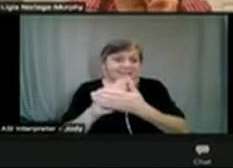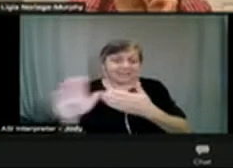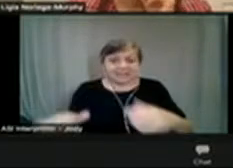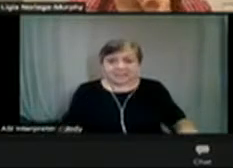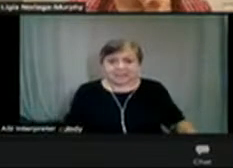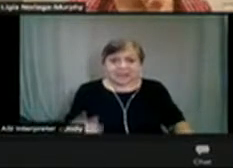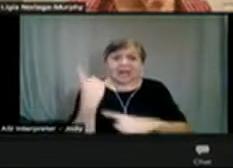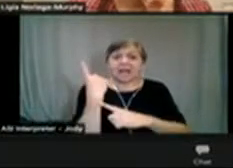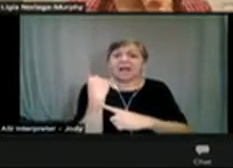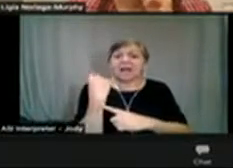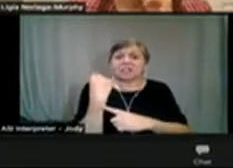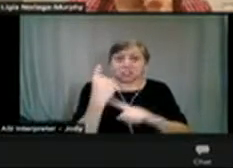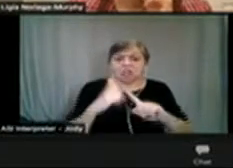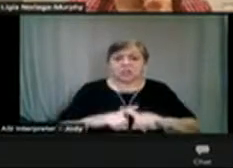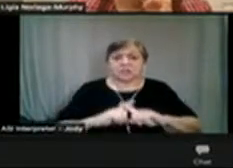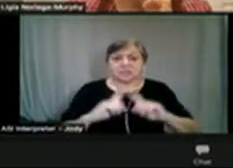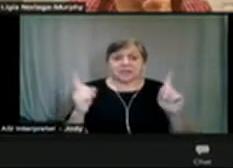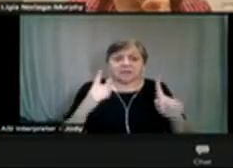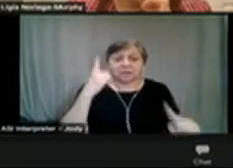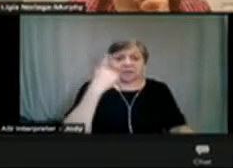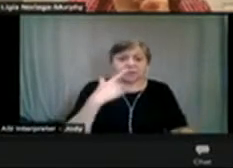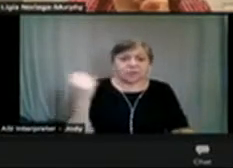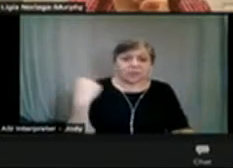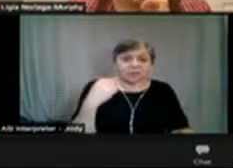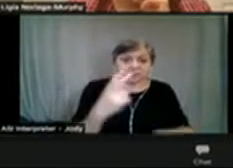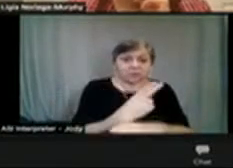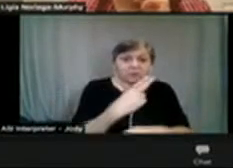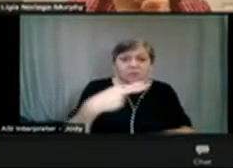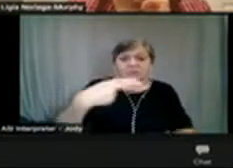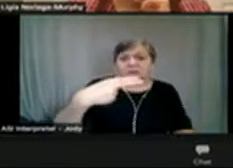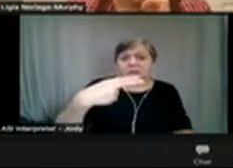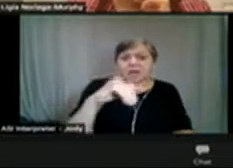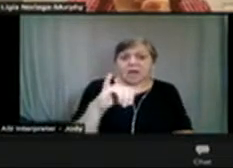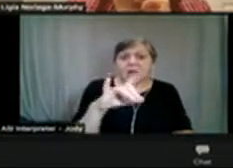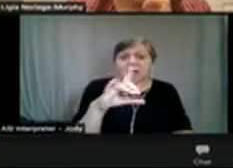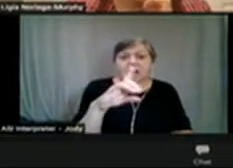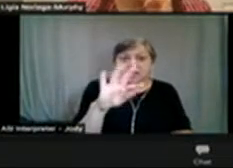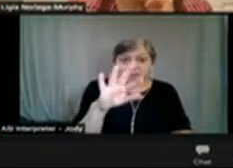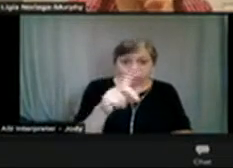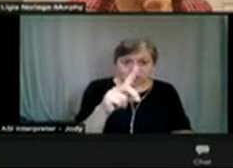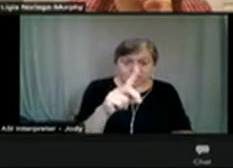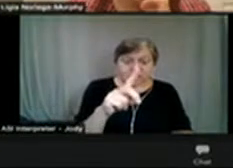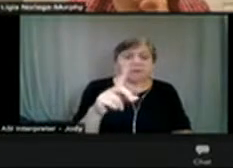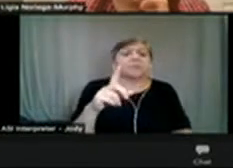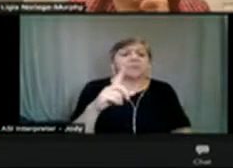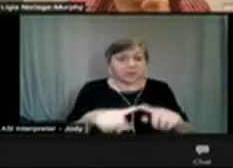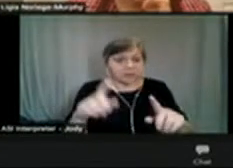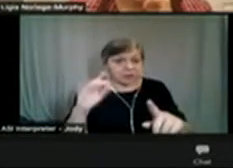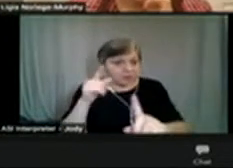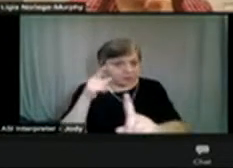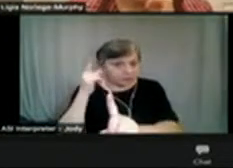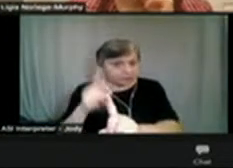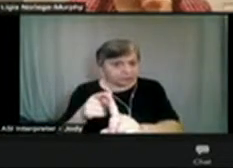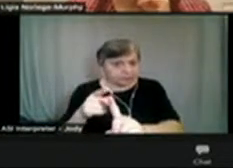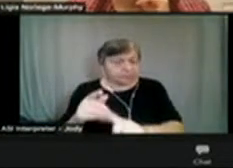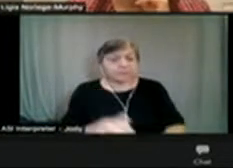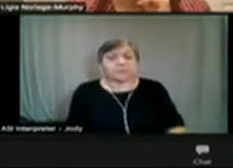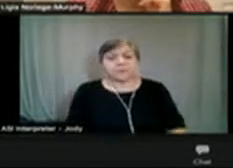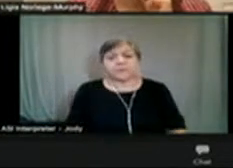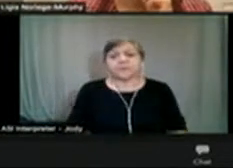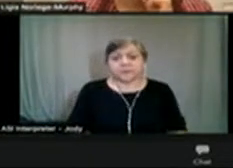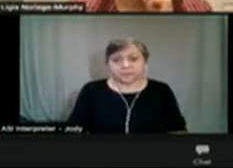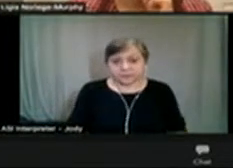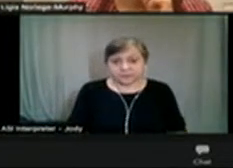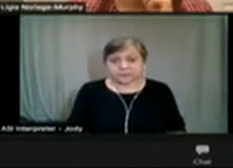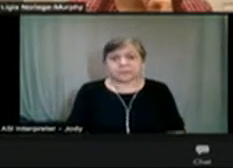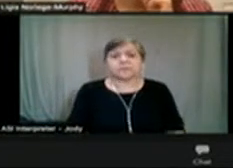hybrid, but that is the game plan. And I know that, I think that was the number 2 point raised in those surveys. The other thing that we have